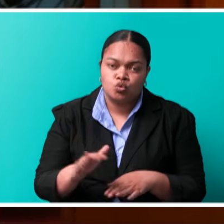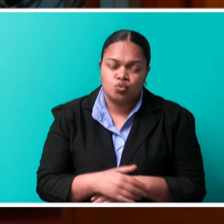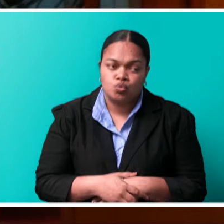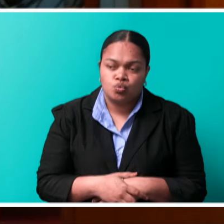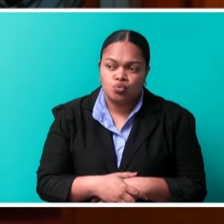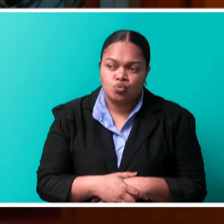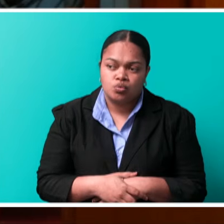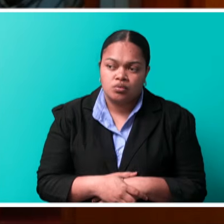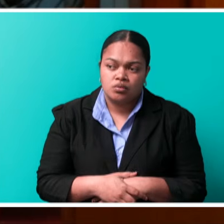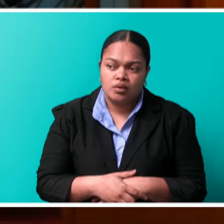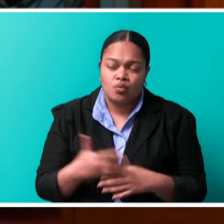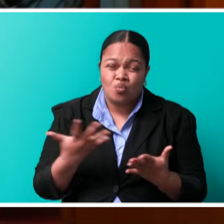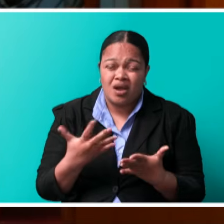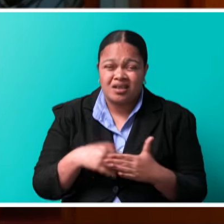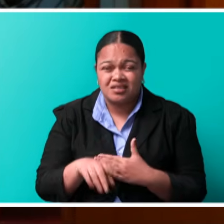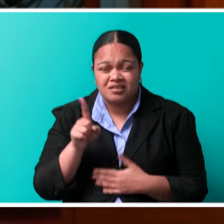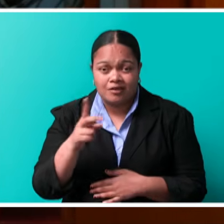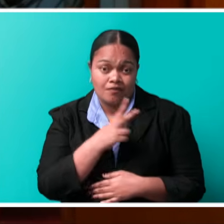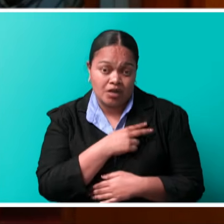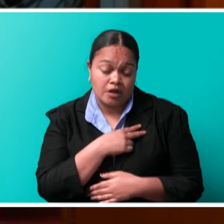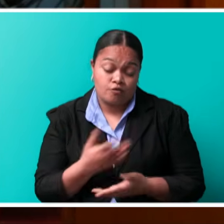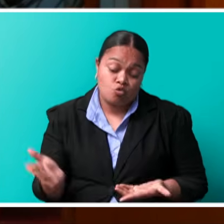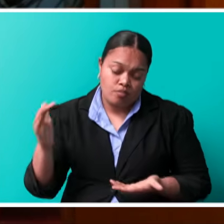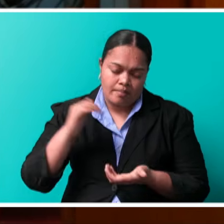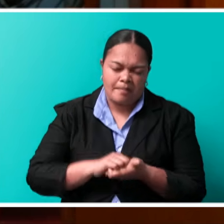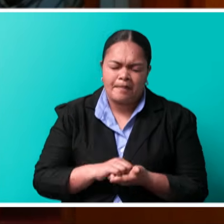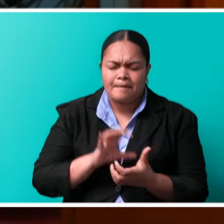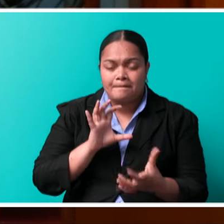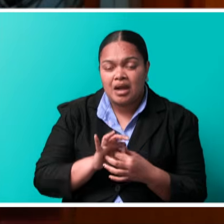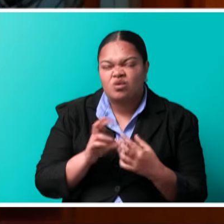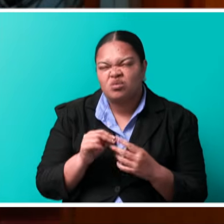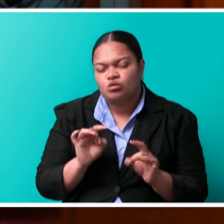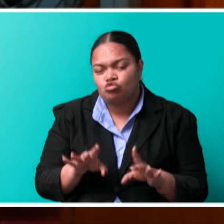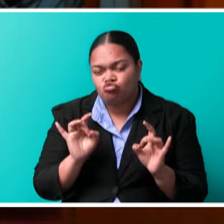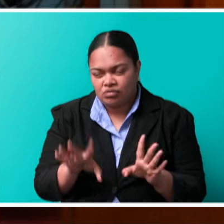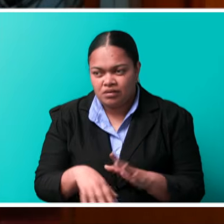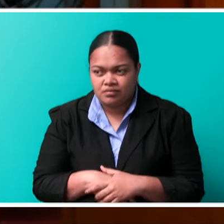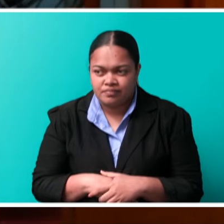Hospital at Walelebu in partnership with Australia.